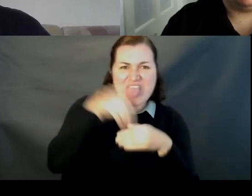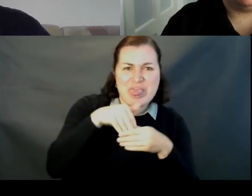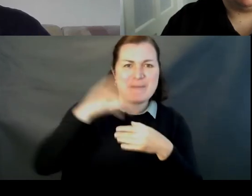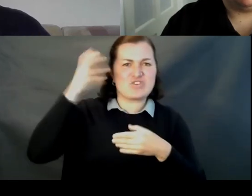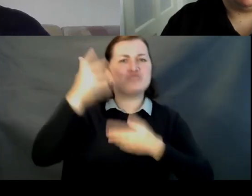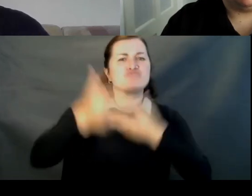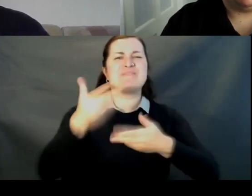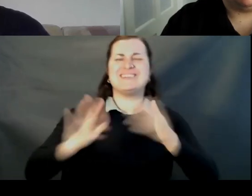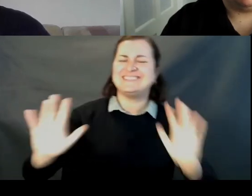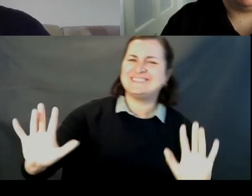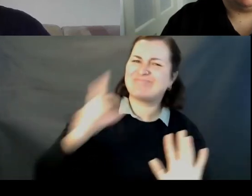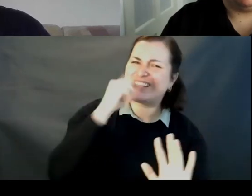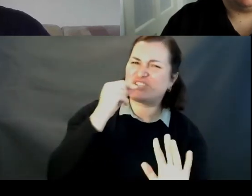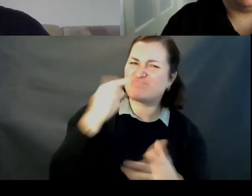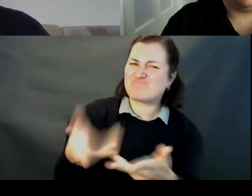examples of that, Collier, perhaps?